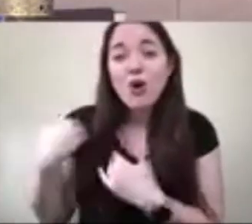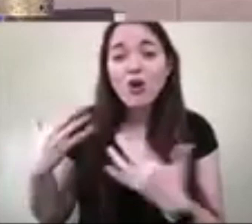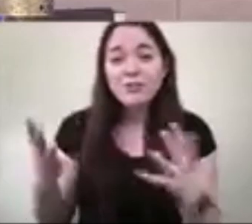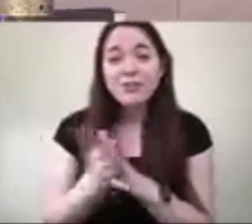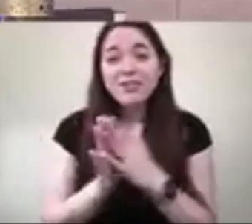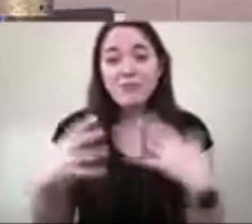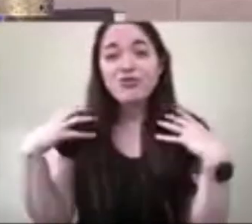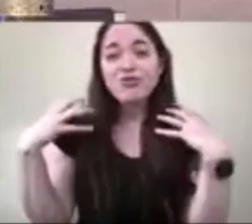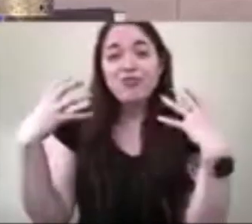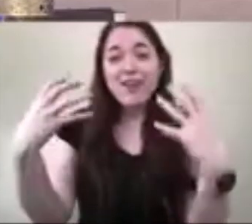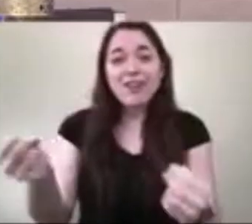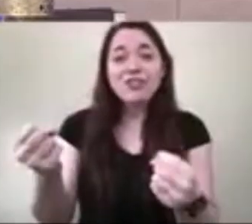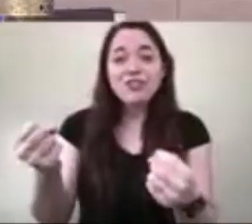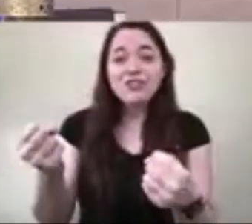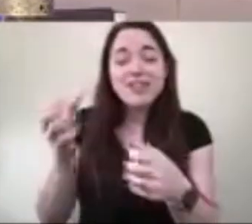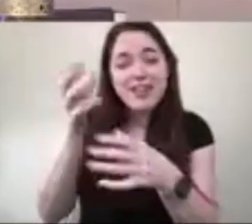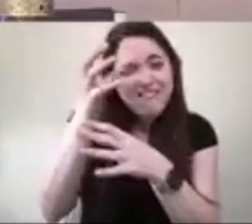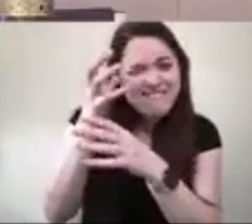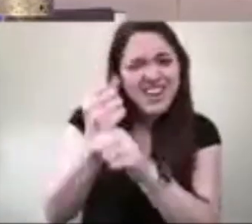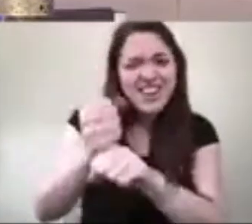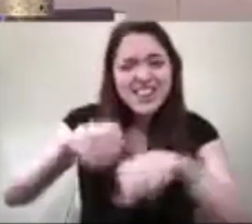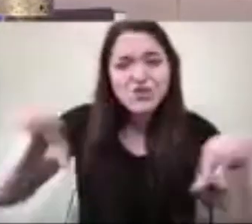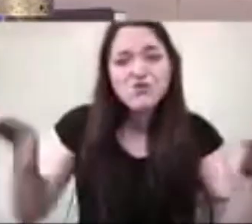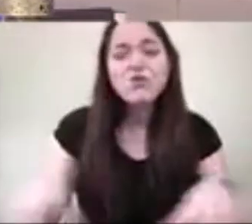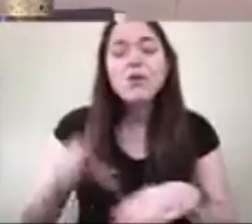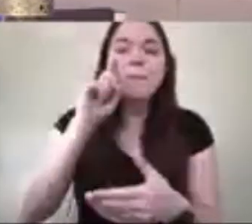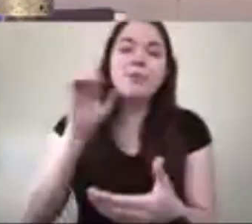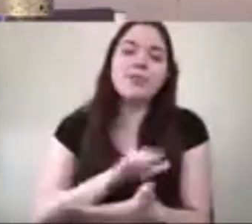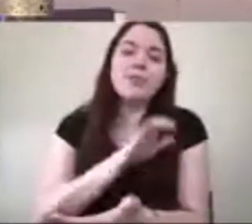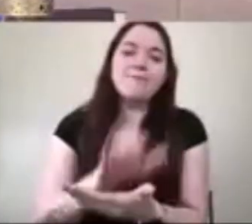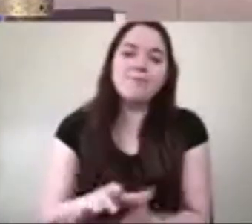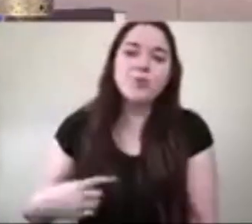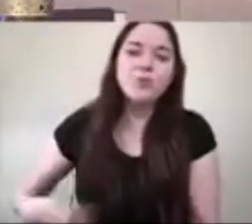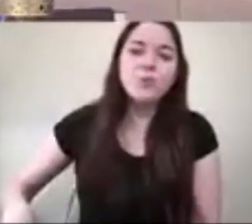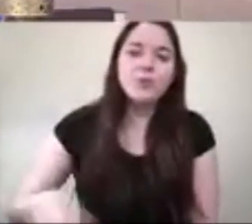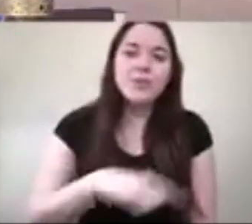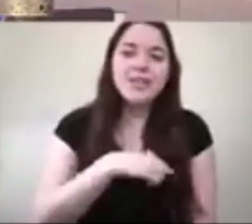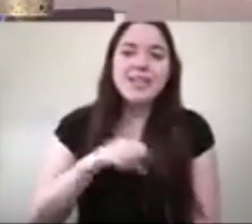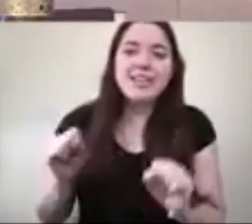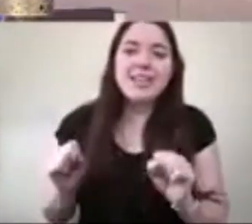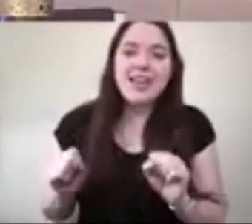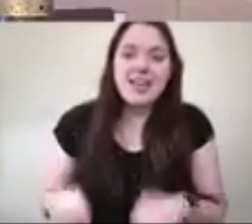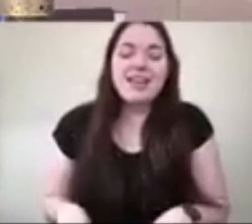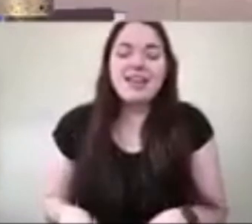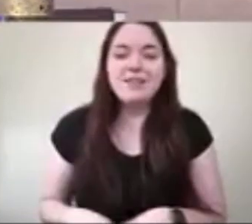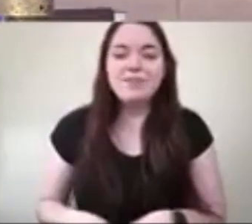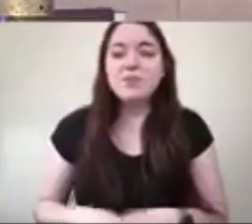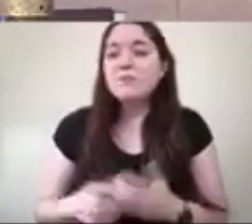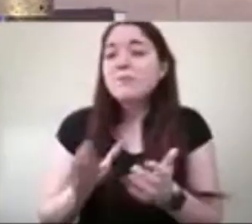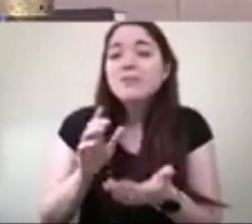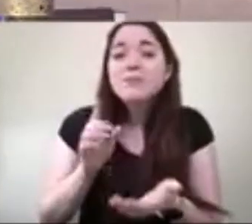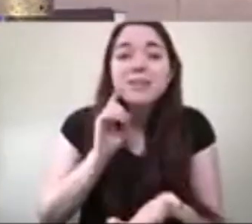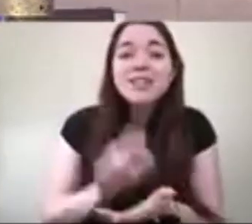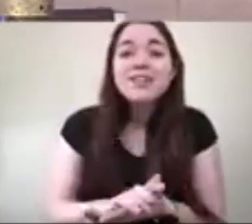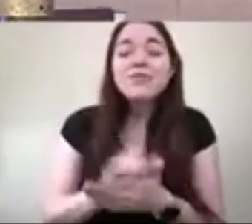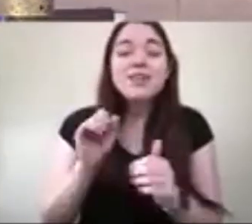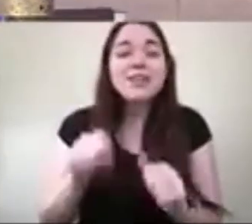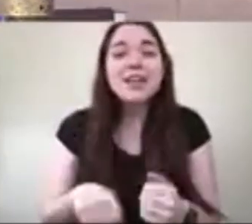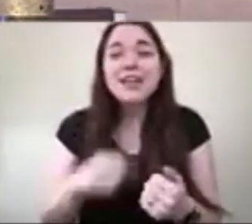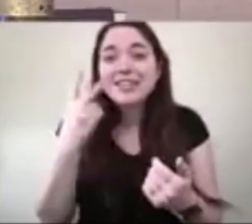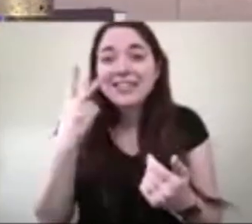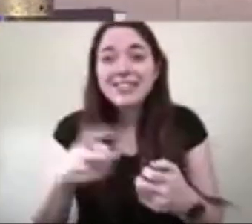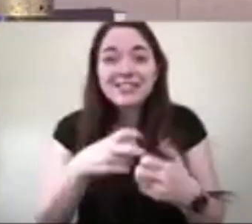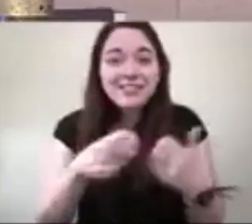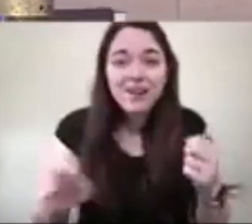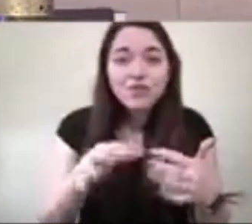in practice. And I can believe we can do the hard work to get there. We can make the tough choices. We can address conflict. We can